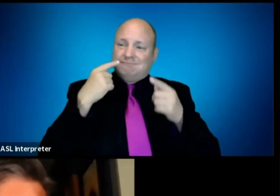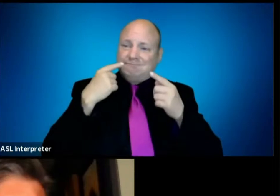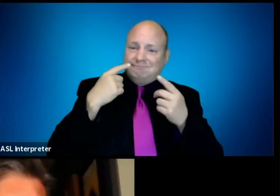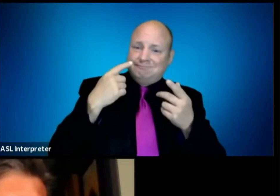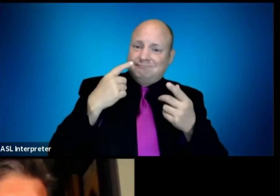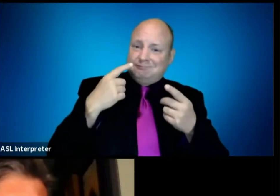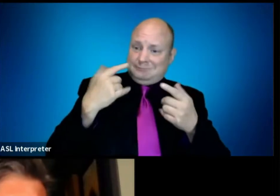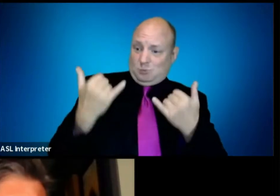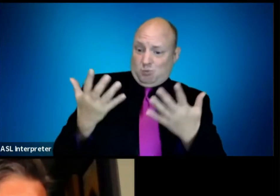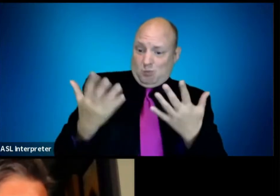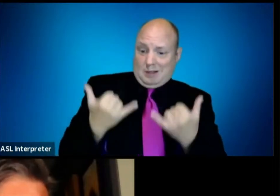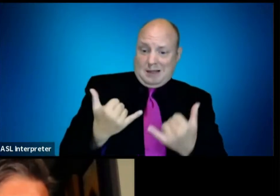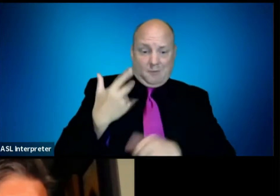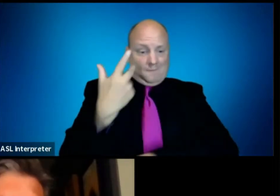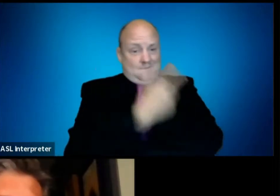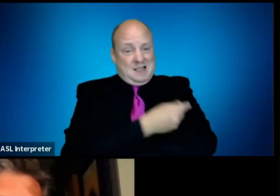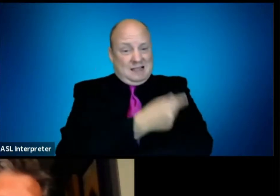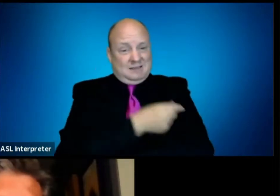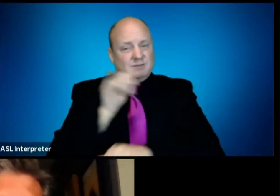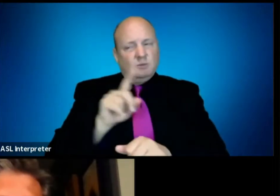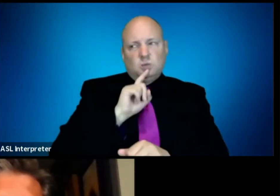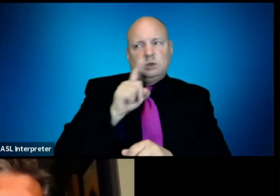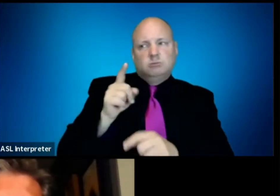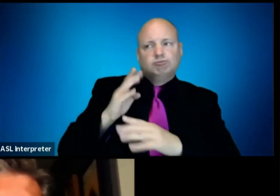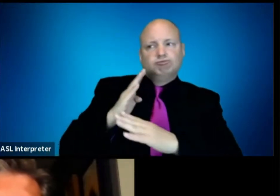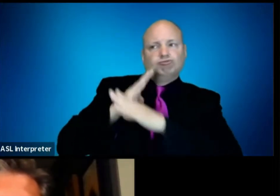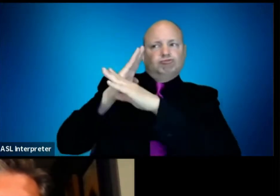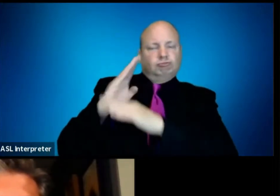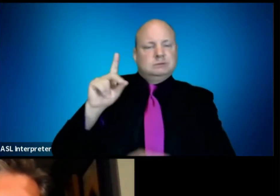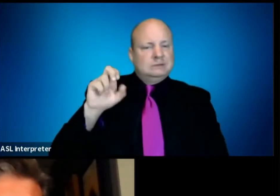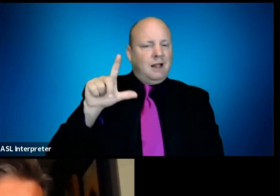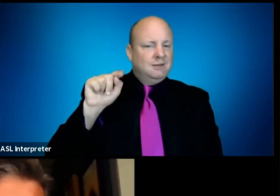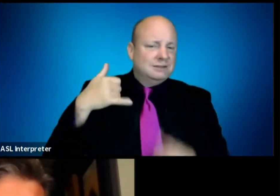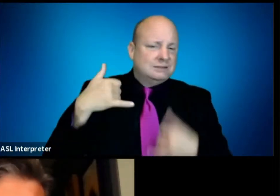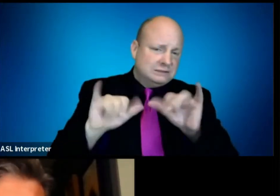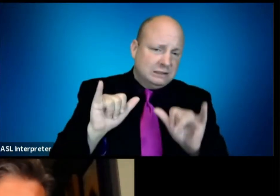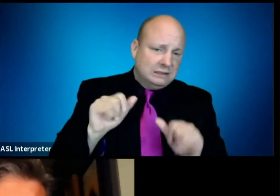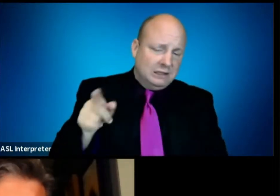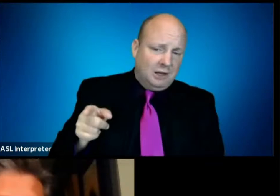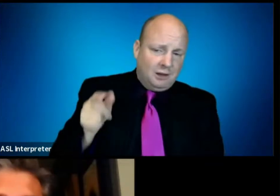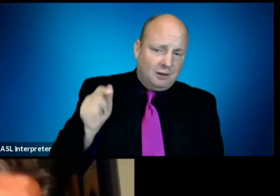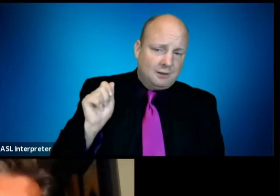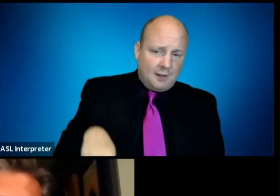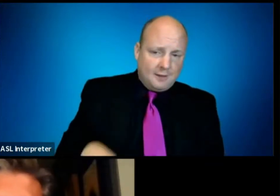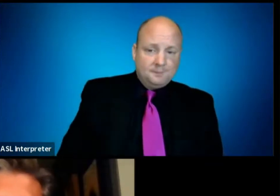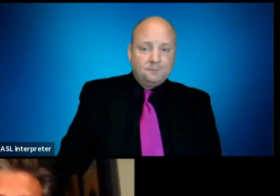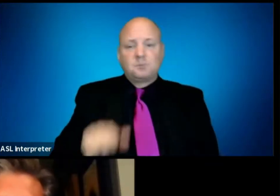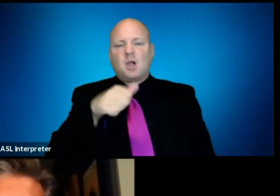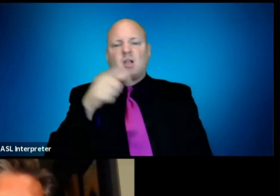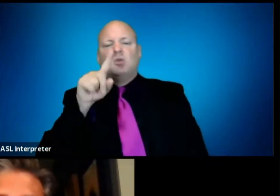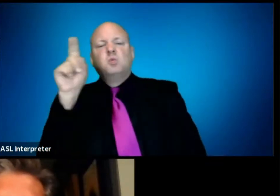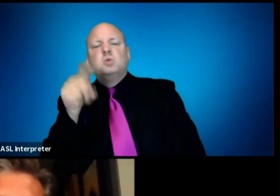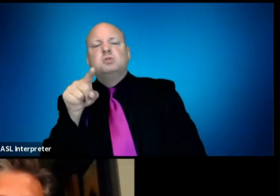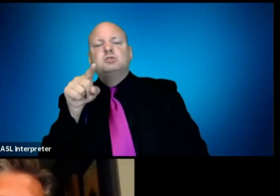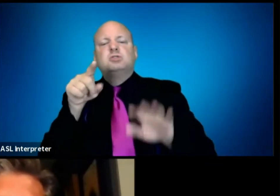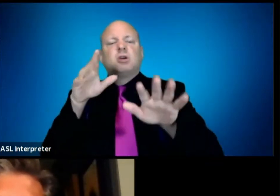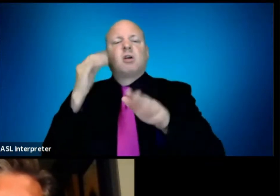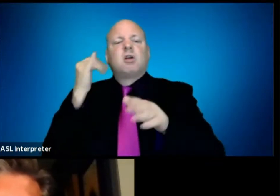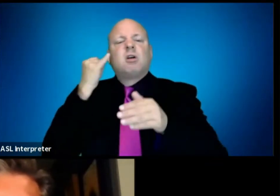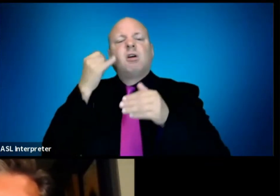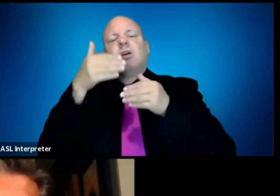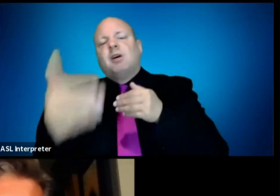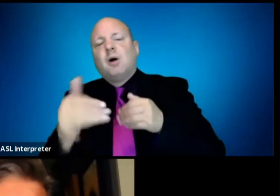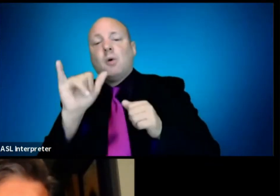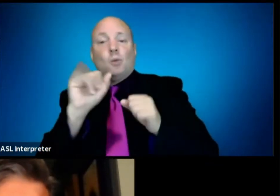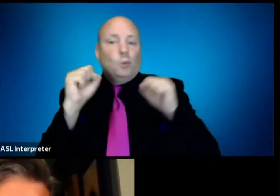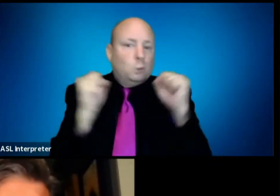is, obviously we don't have any crystal balls, but with the winter months approaching, flu season and so forth, are we seeing